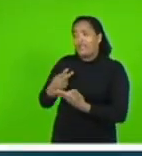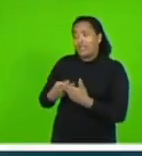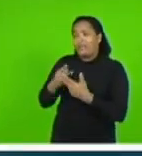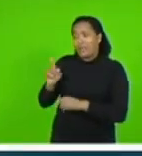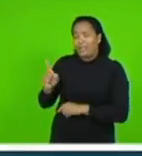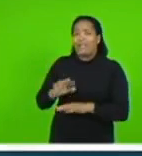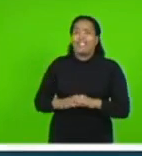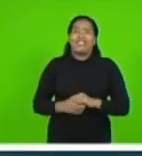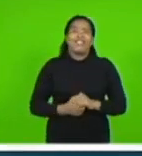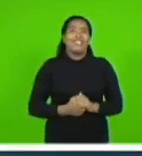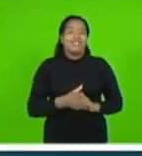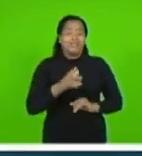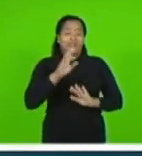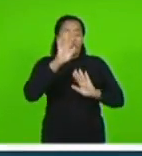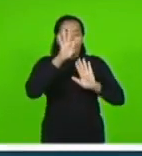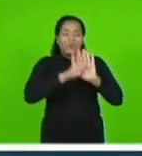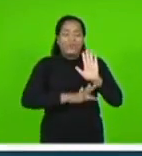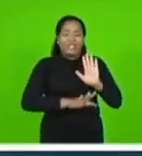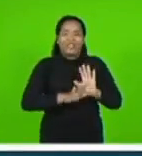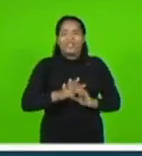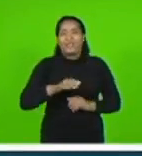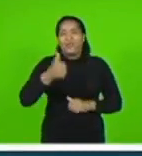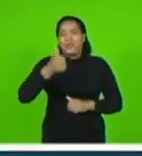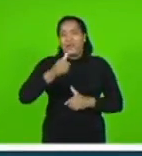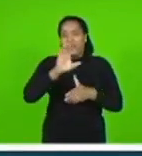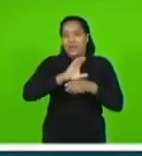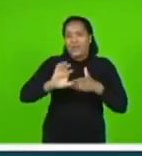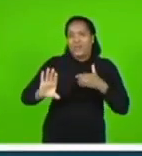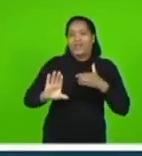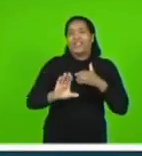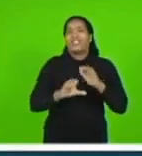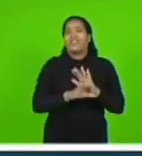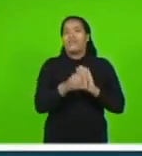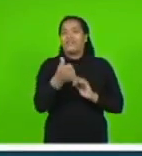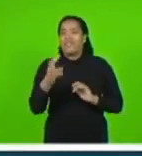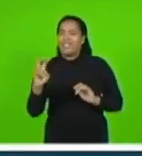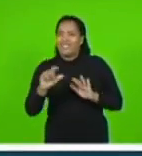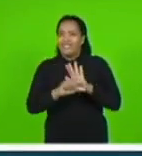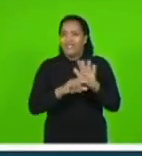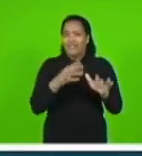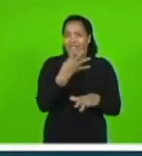The third question says, reading the text of